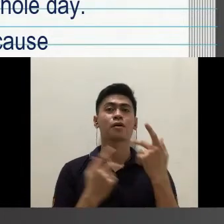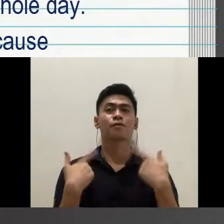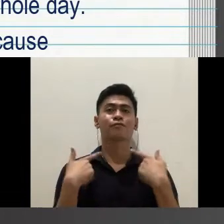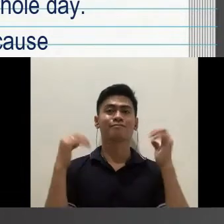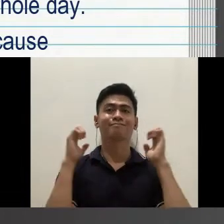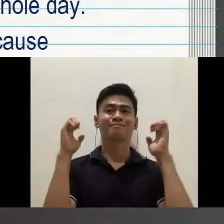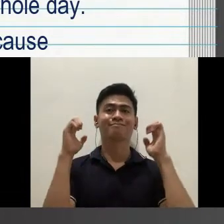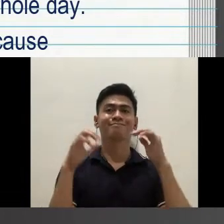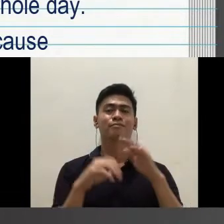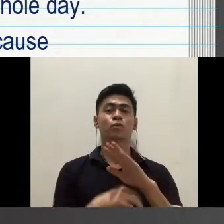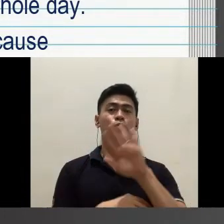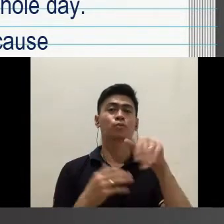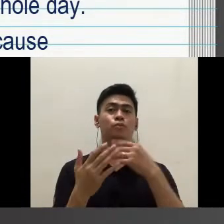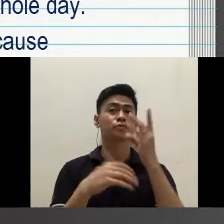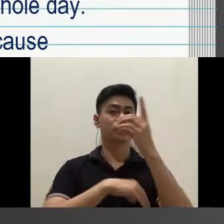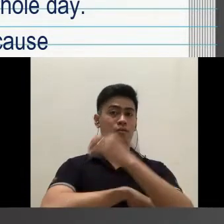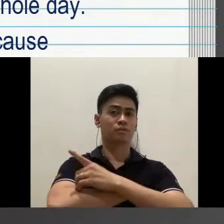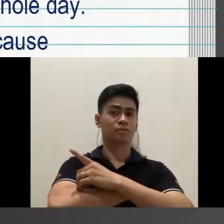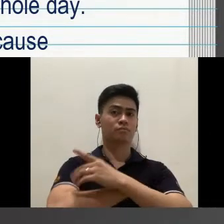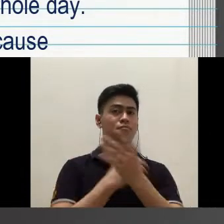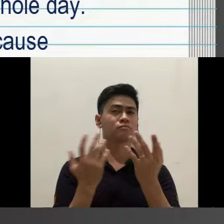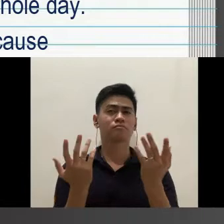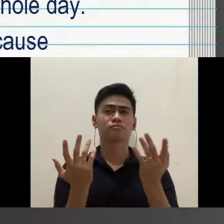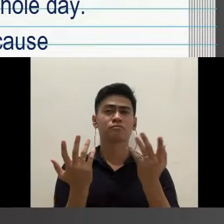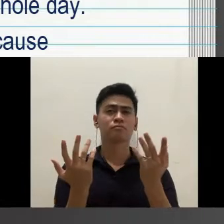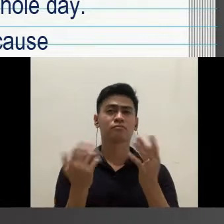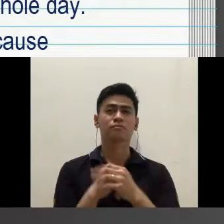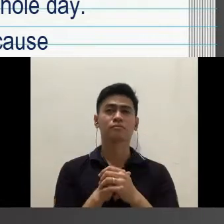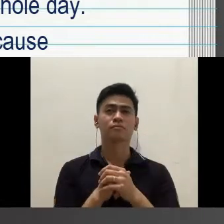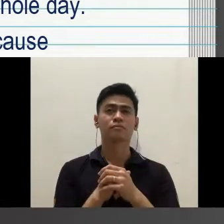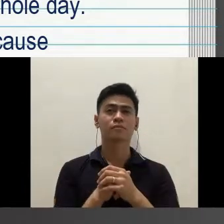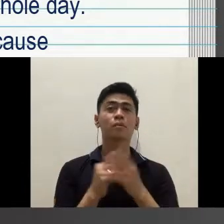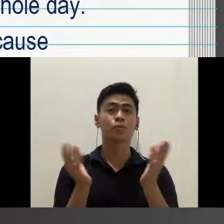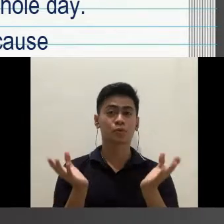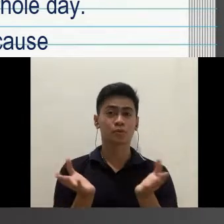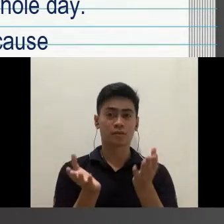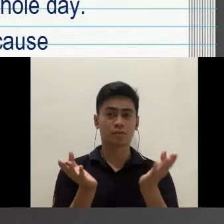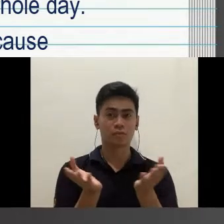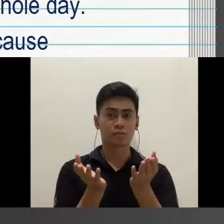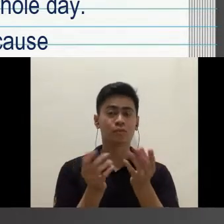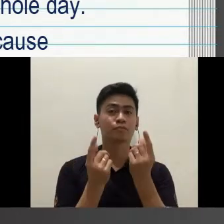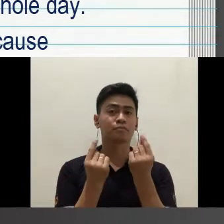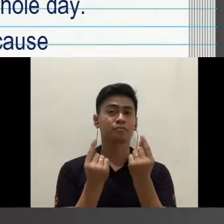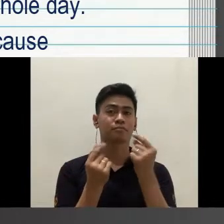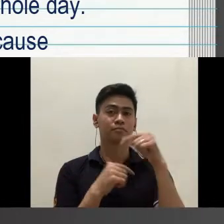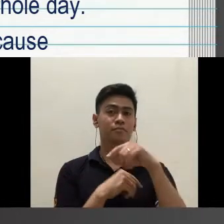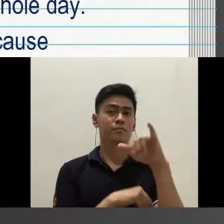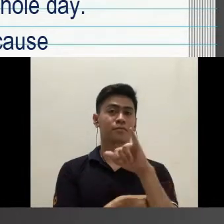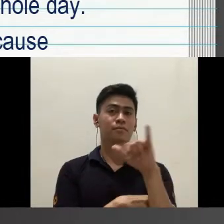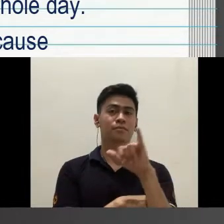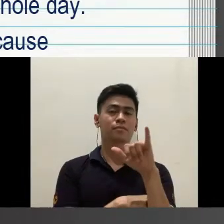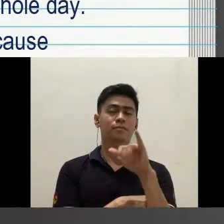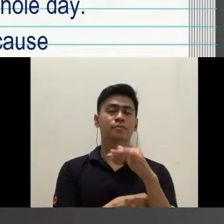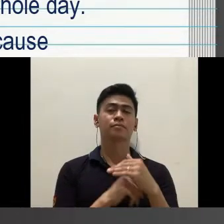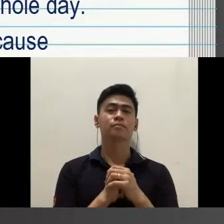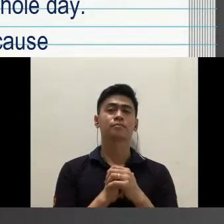whole day. I am against death penalty because killing is a sin. Persuasive